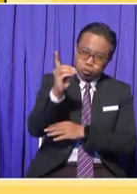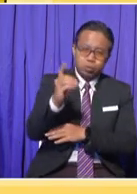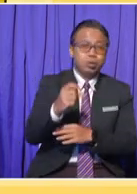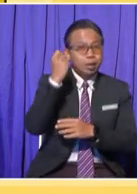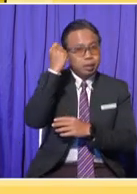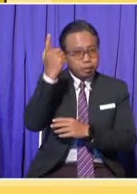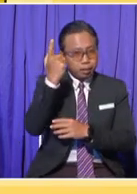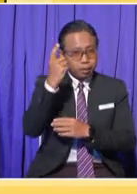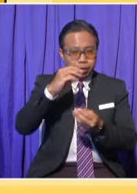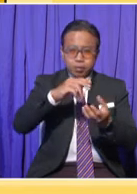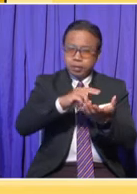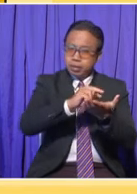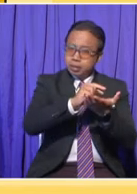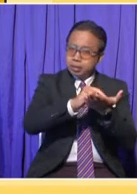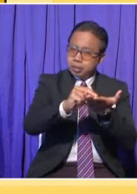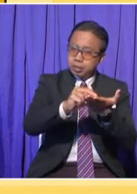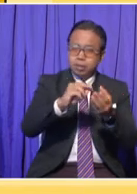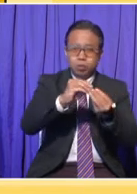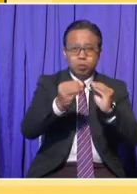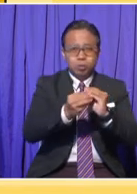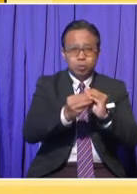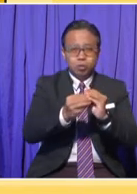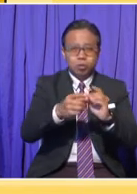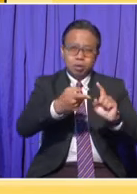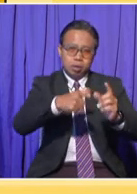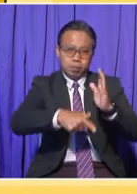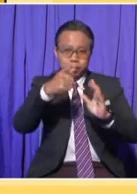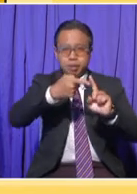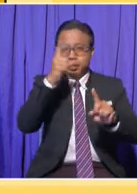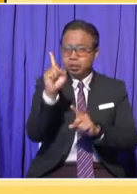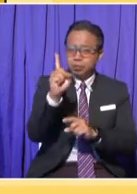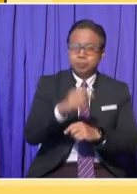value of the mixed numbers is more than 1.